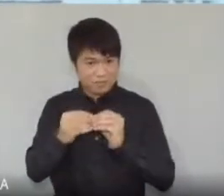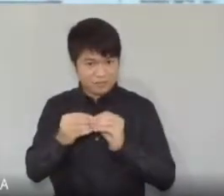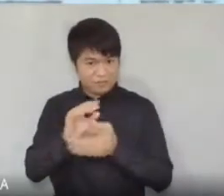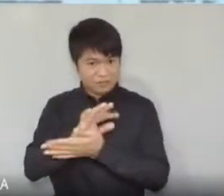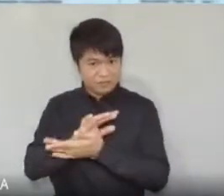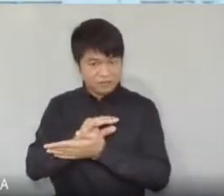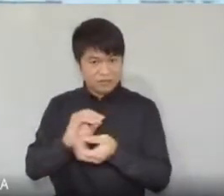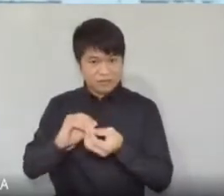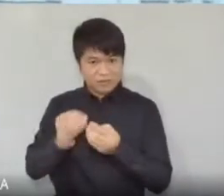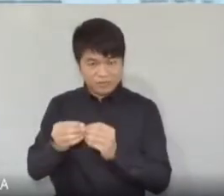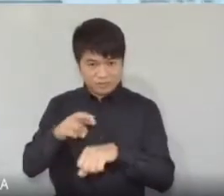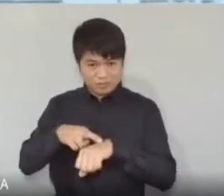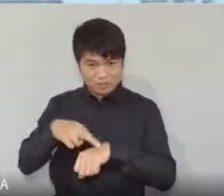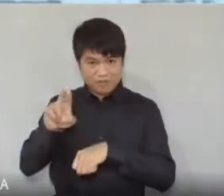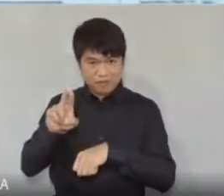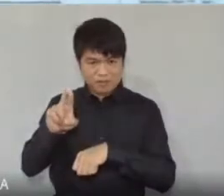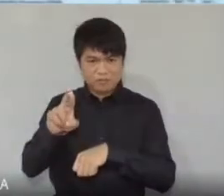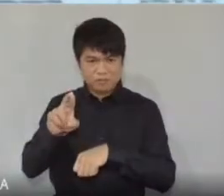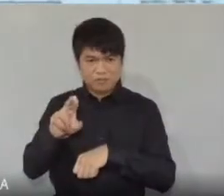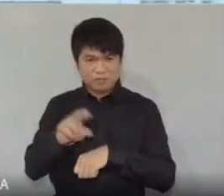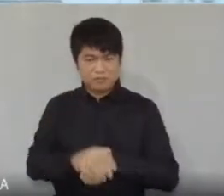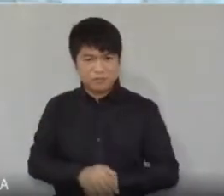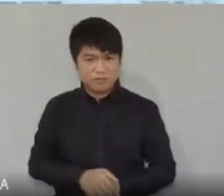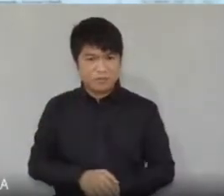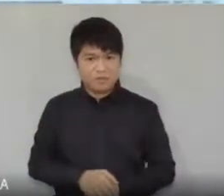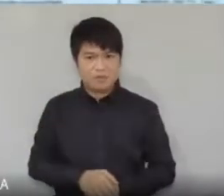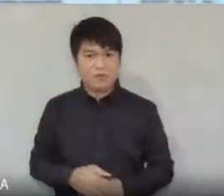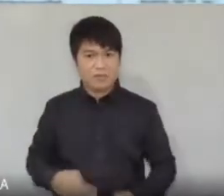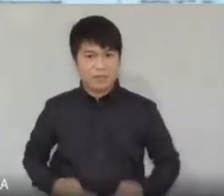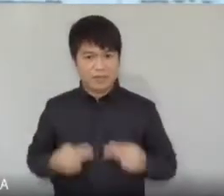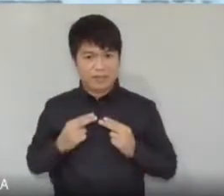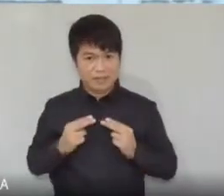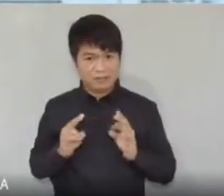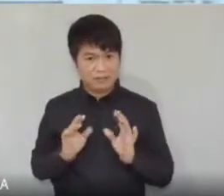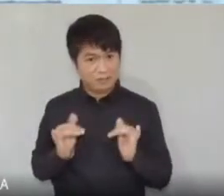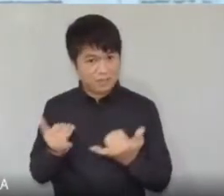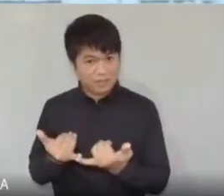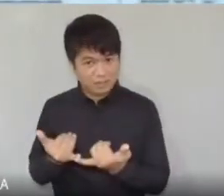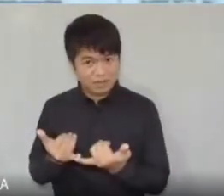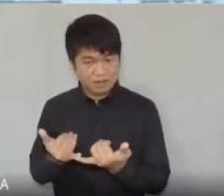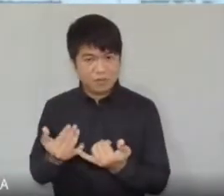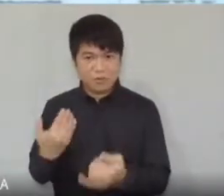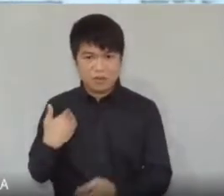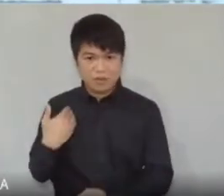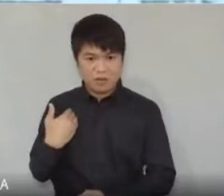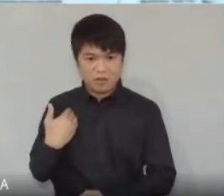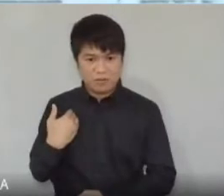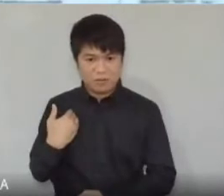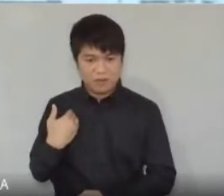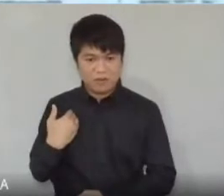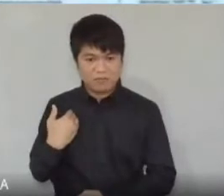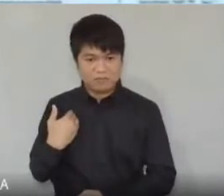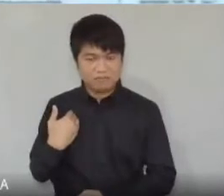the COVID hotline and the health center physician barangay is properly in place.